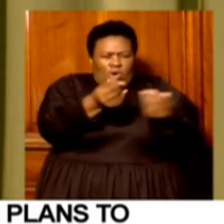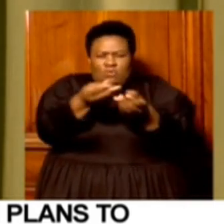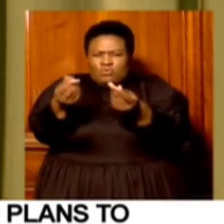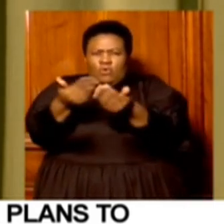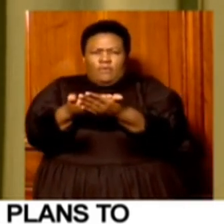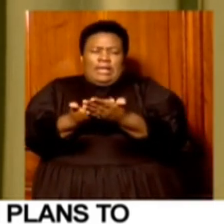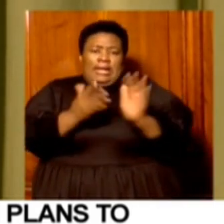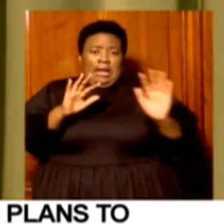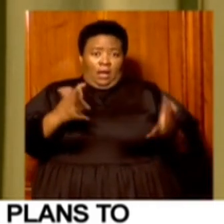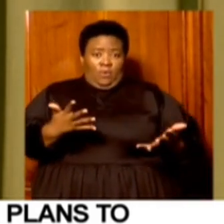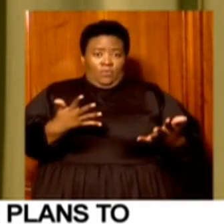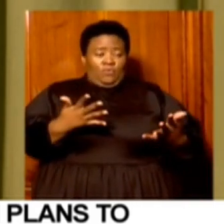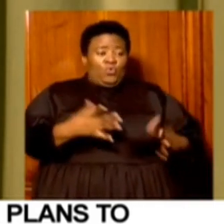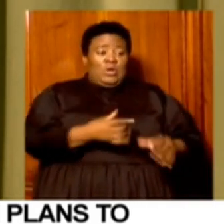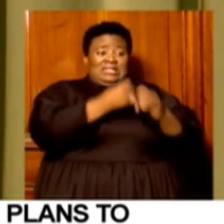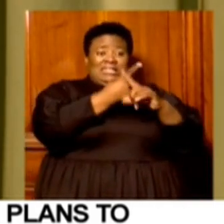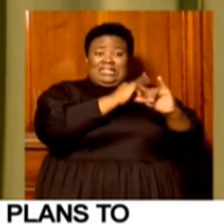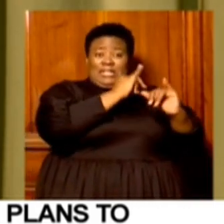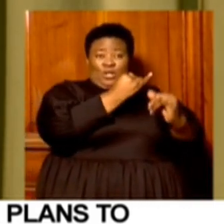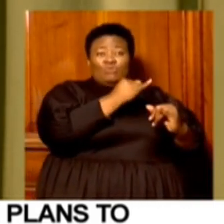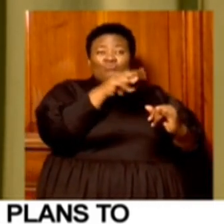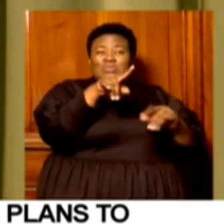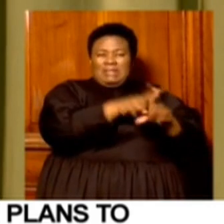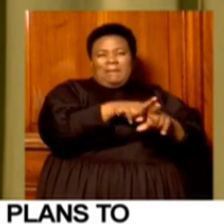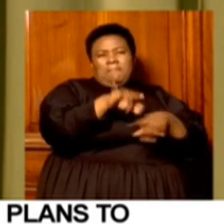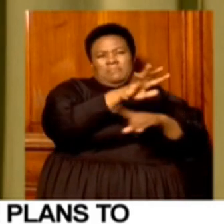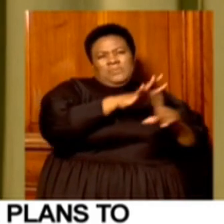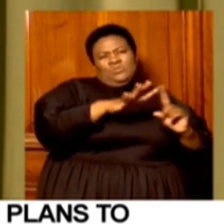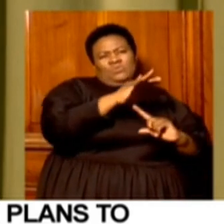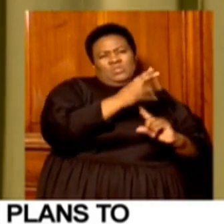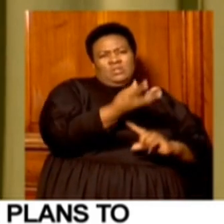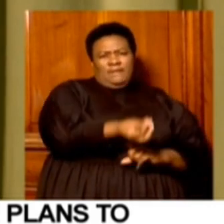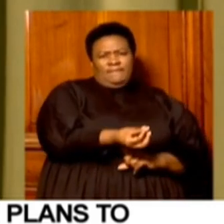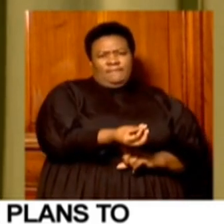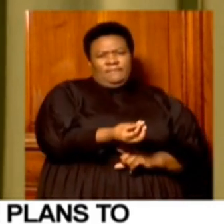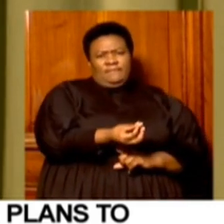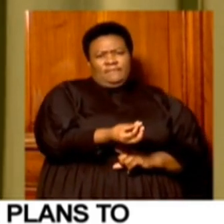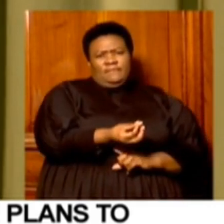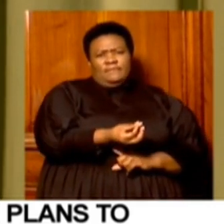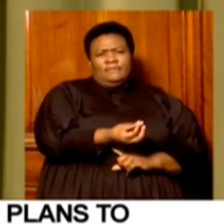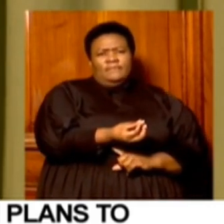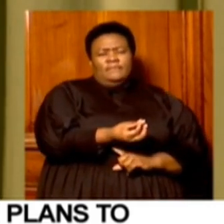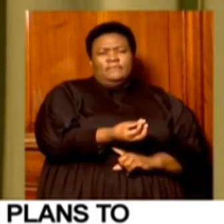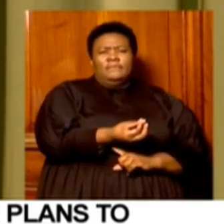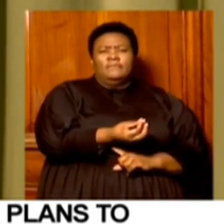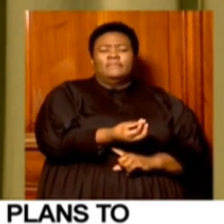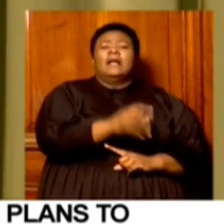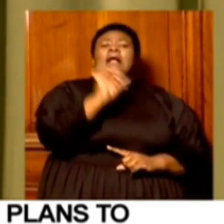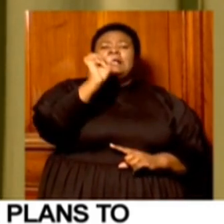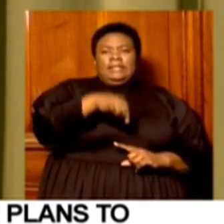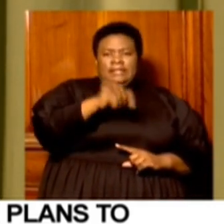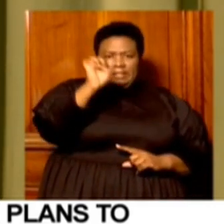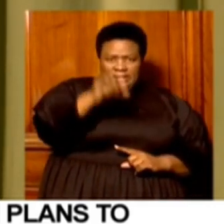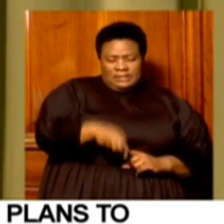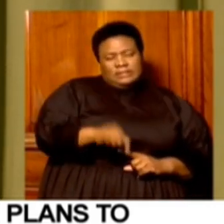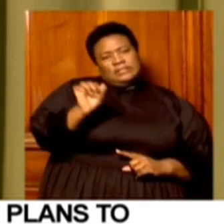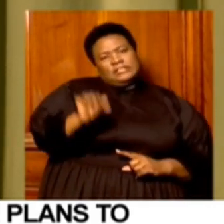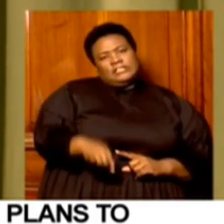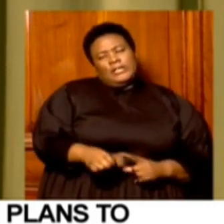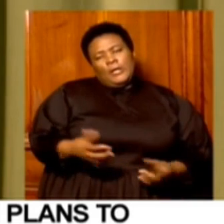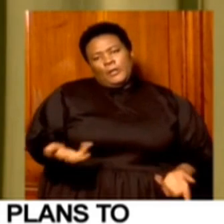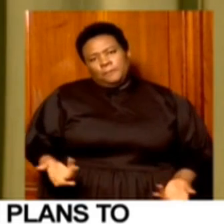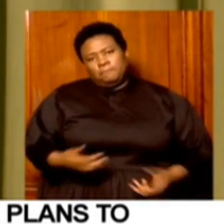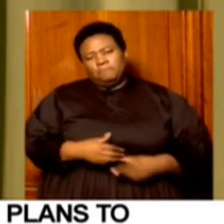industry is one such situation. Of course, there was a jumping up and down and